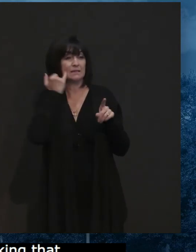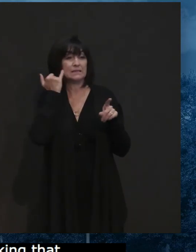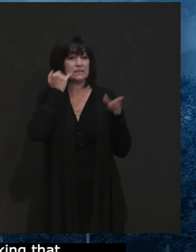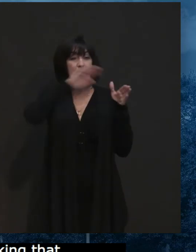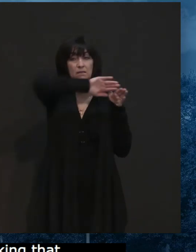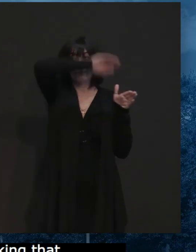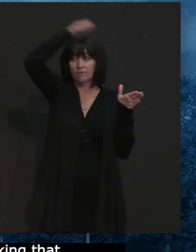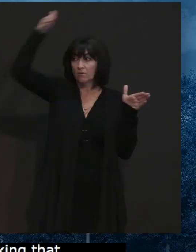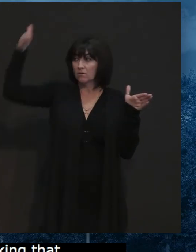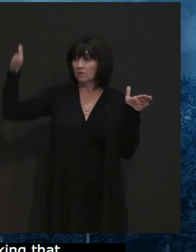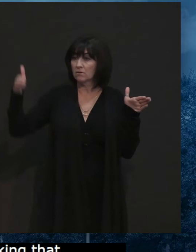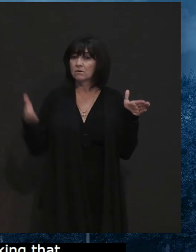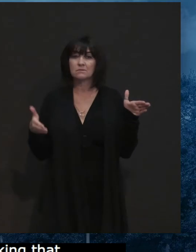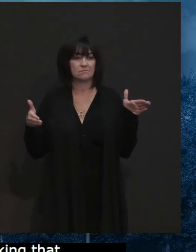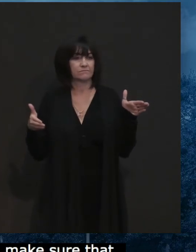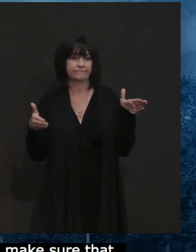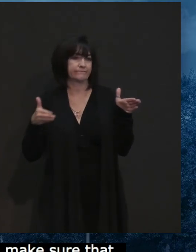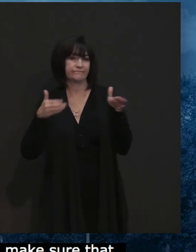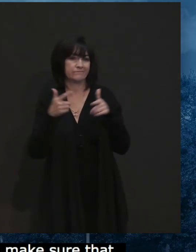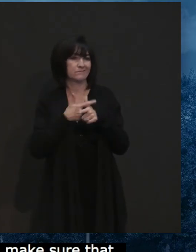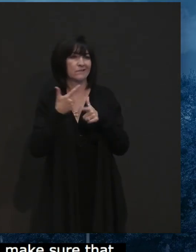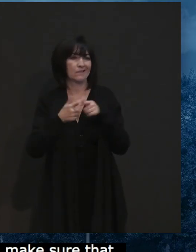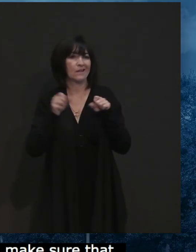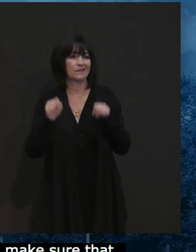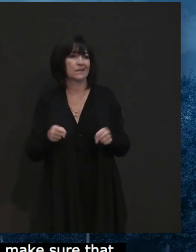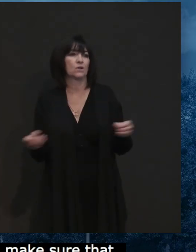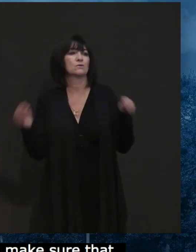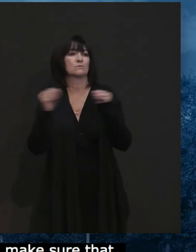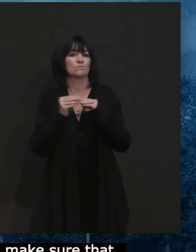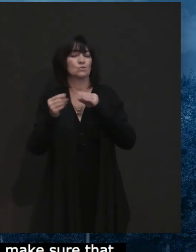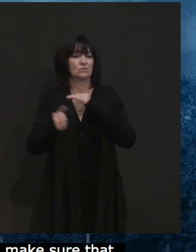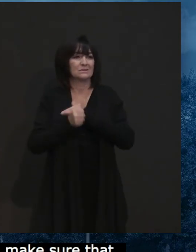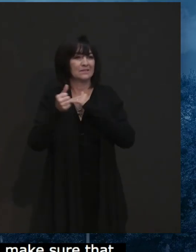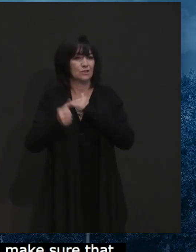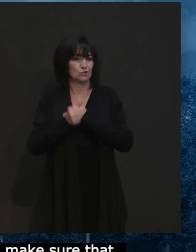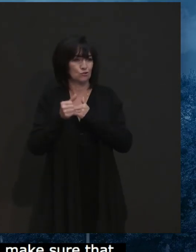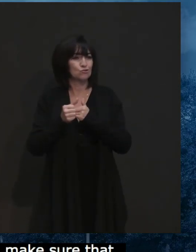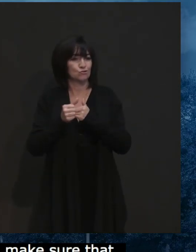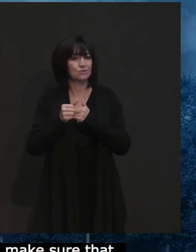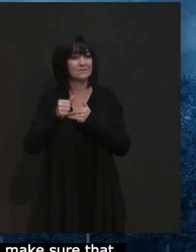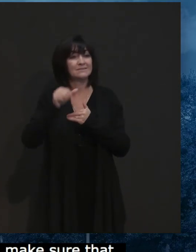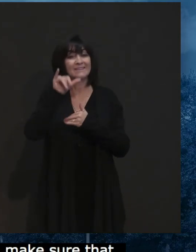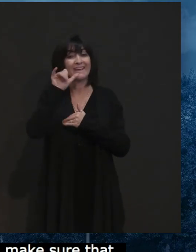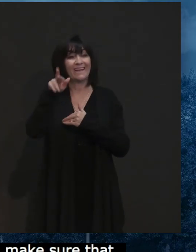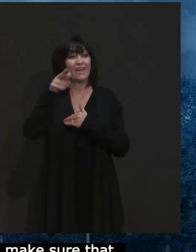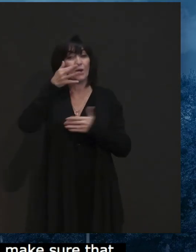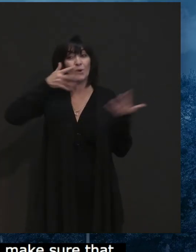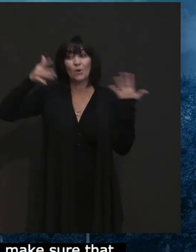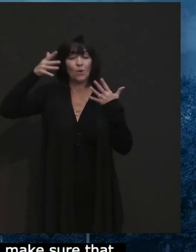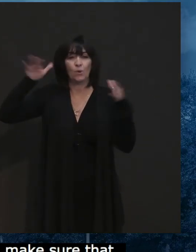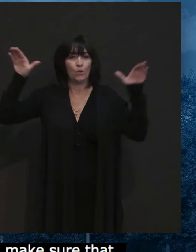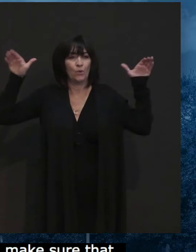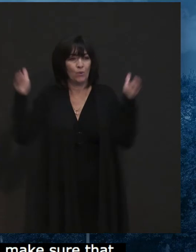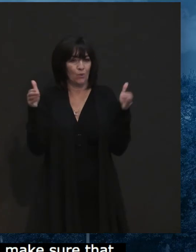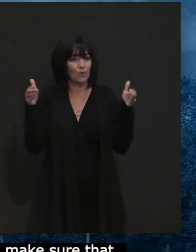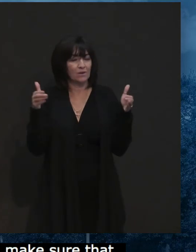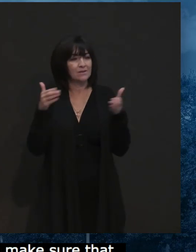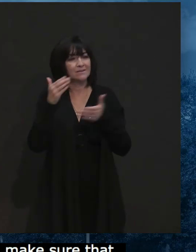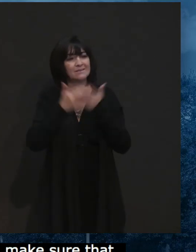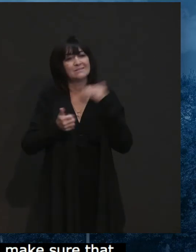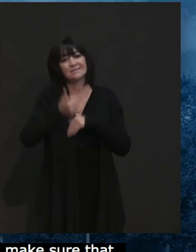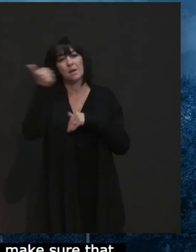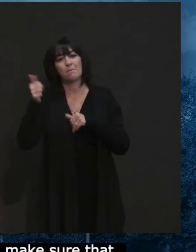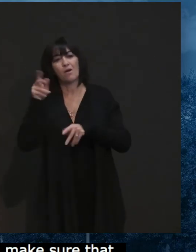has the potential to actually be more dangerous. Some people started using igloos in other parts